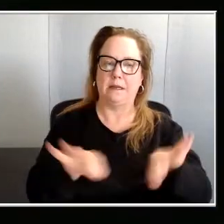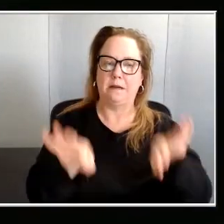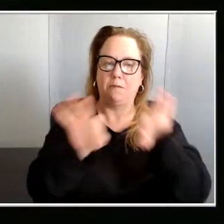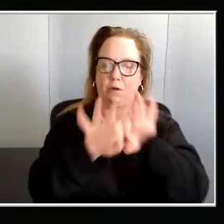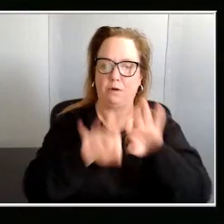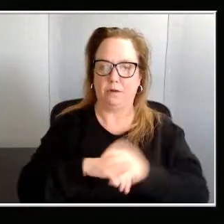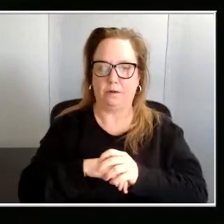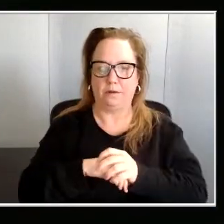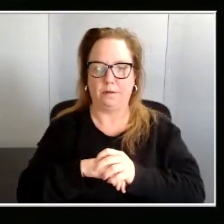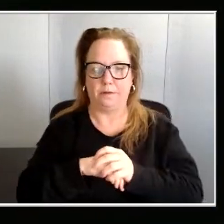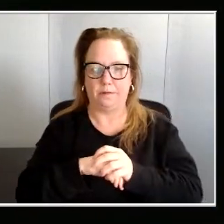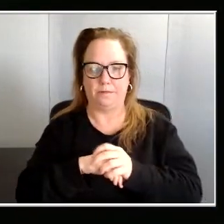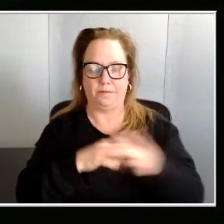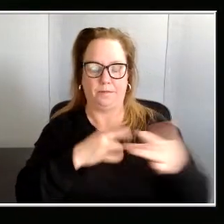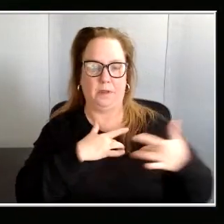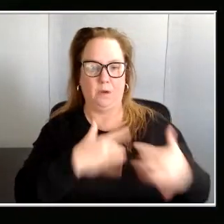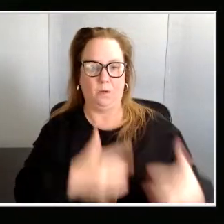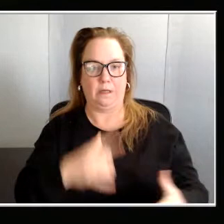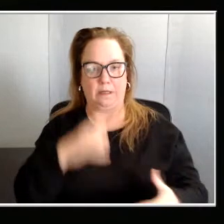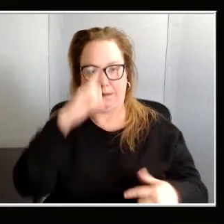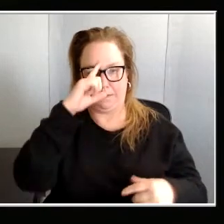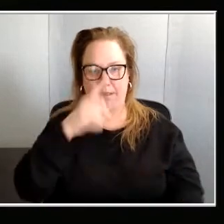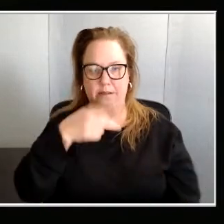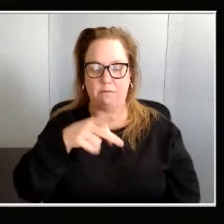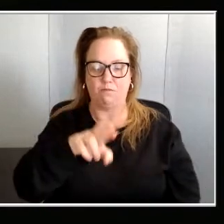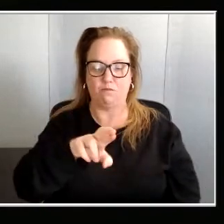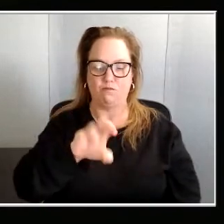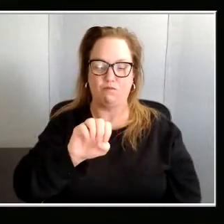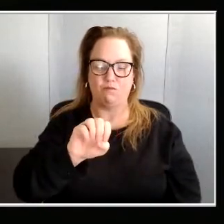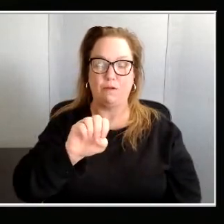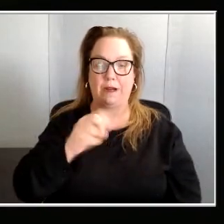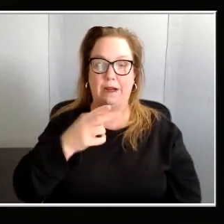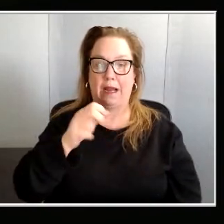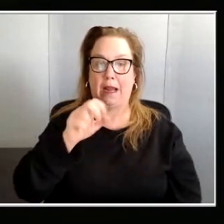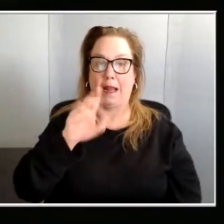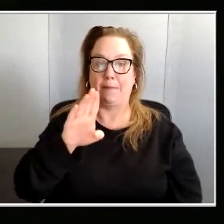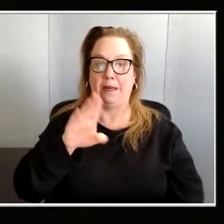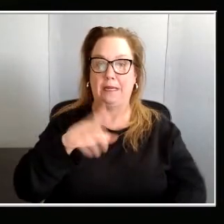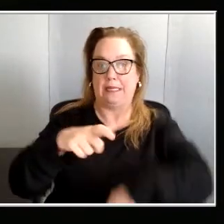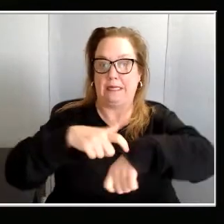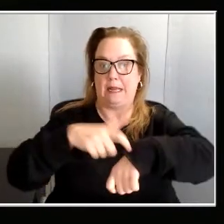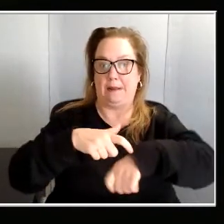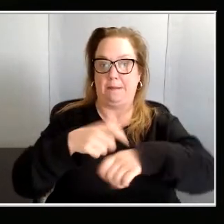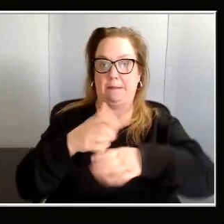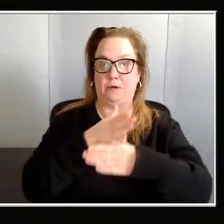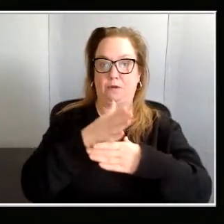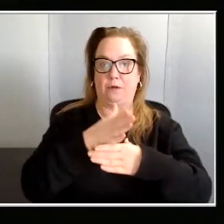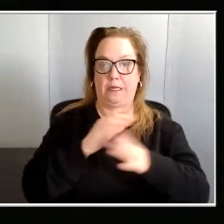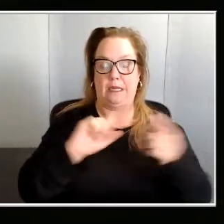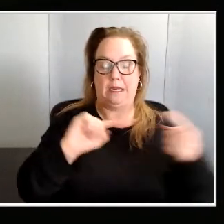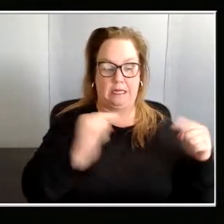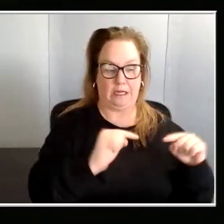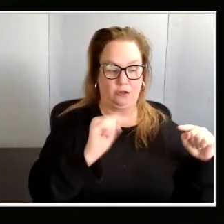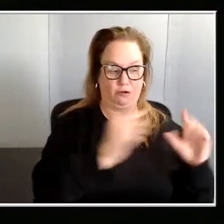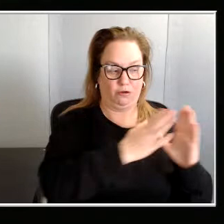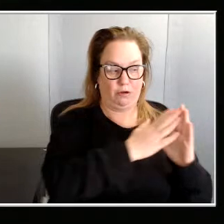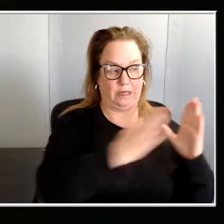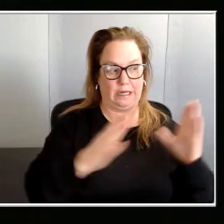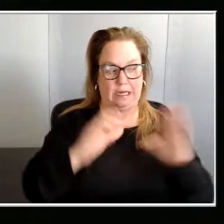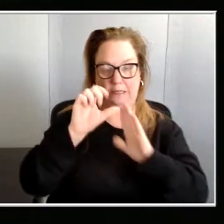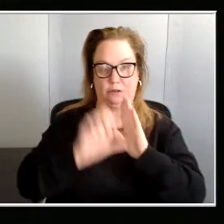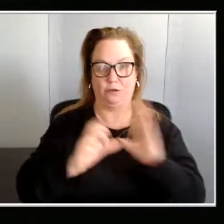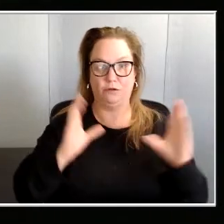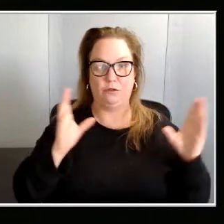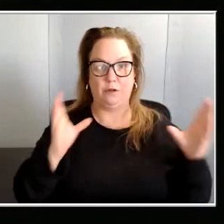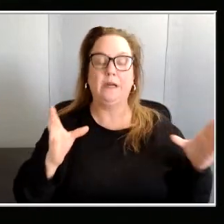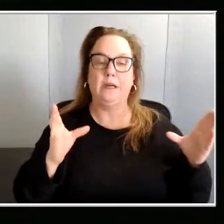We typically think about prehabilitation, as the time between an injury and when a surgery occurs. And usually